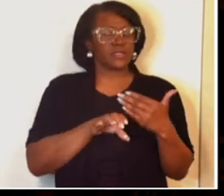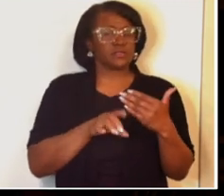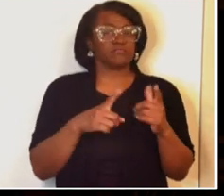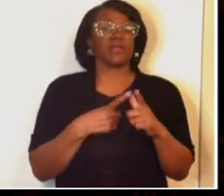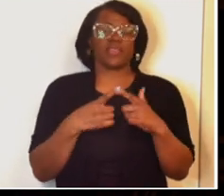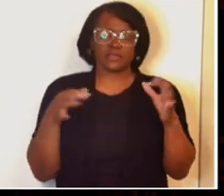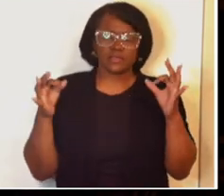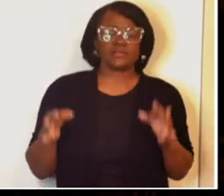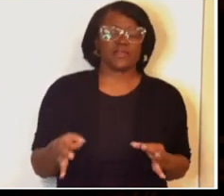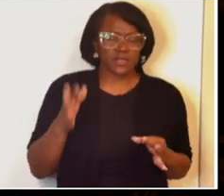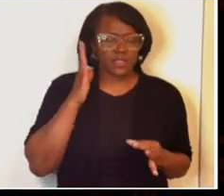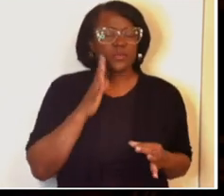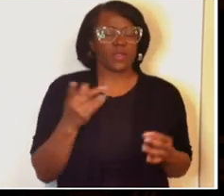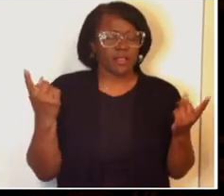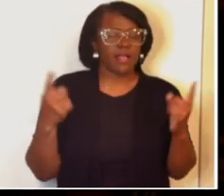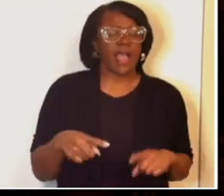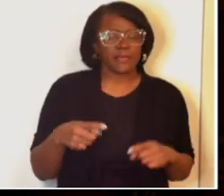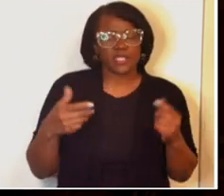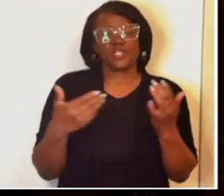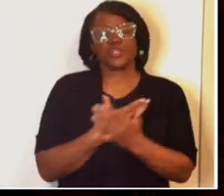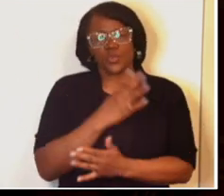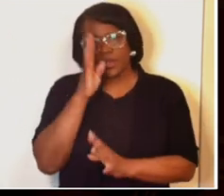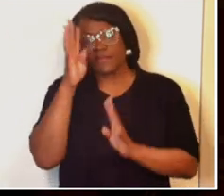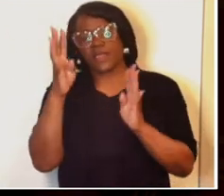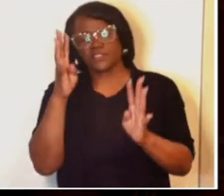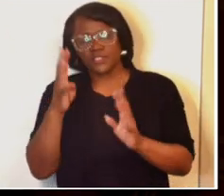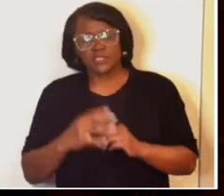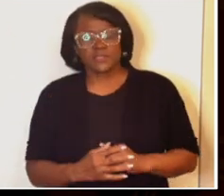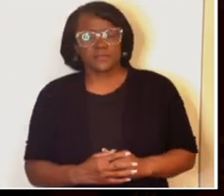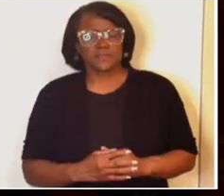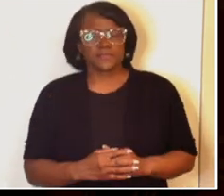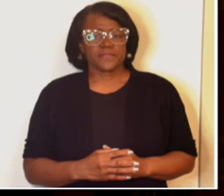exist in newer innovations.